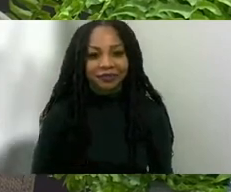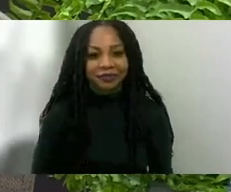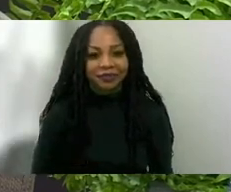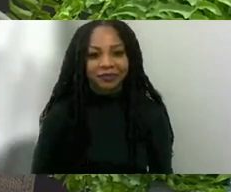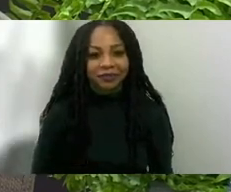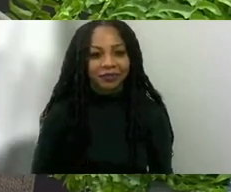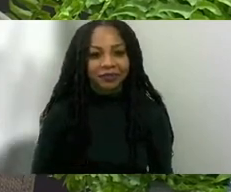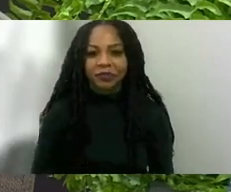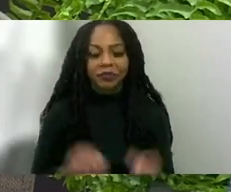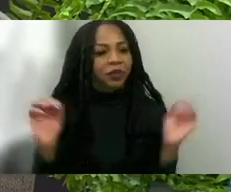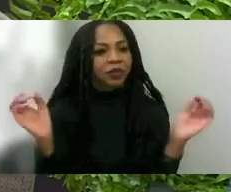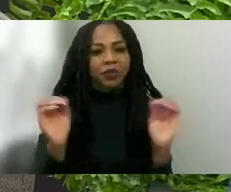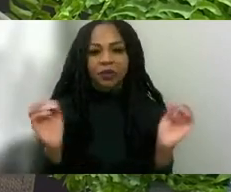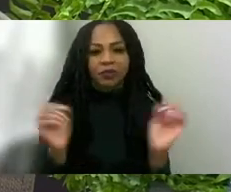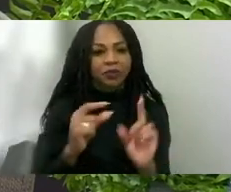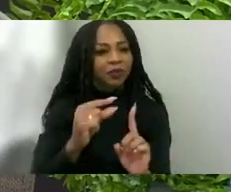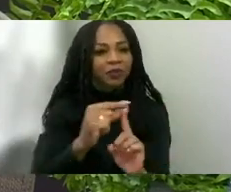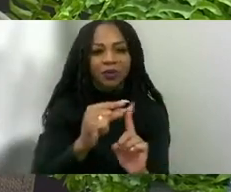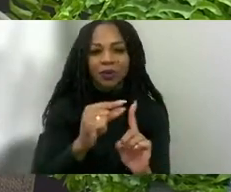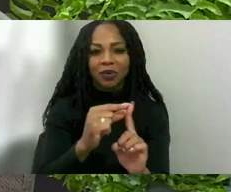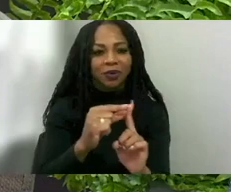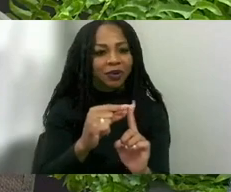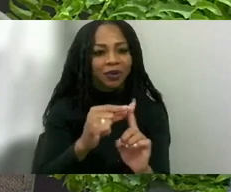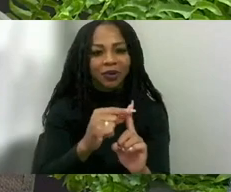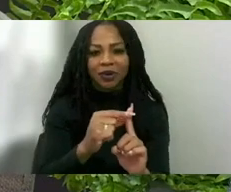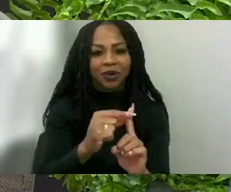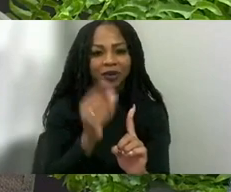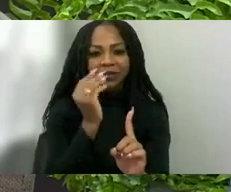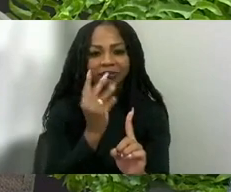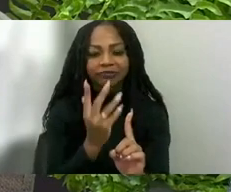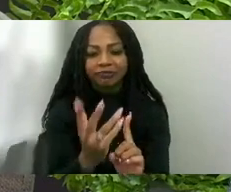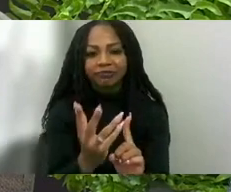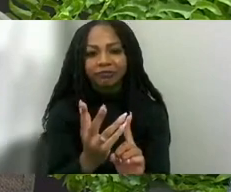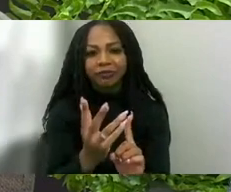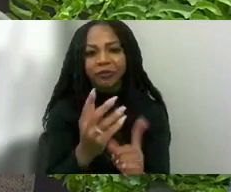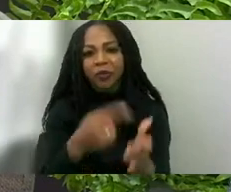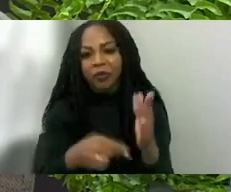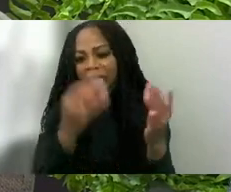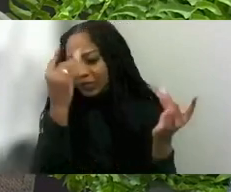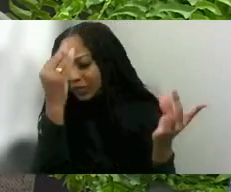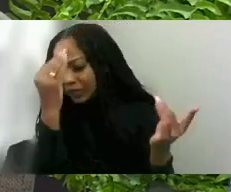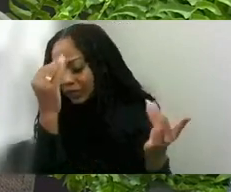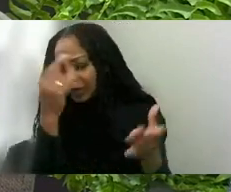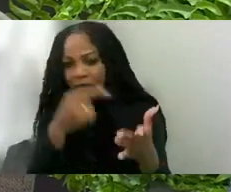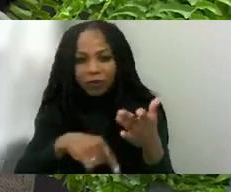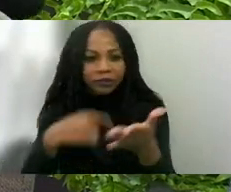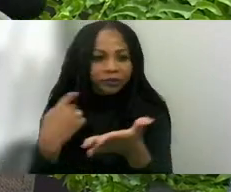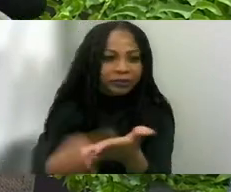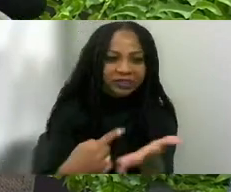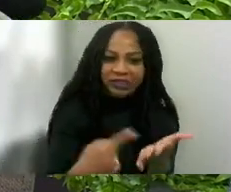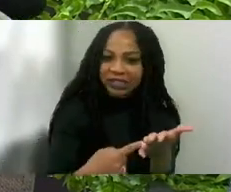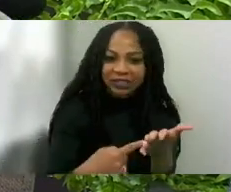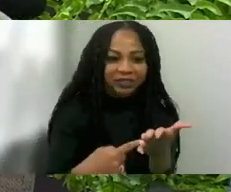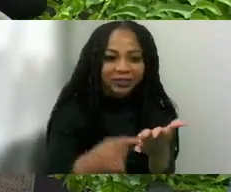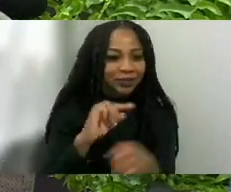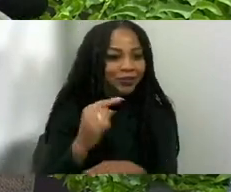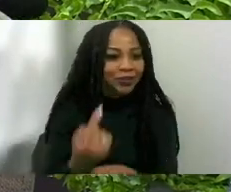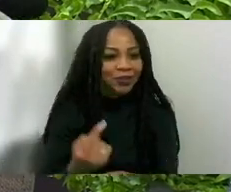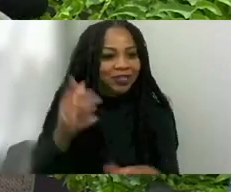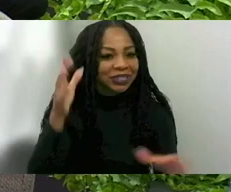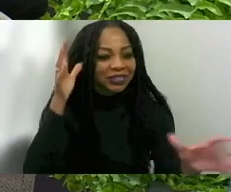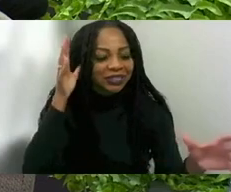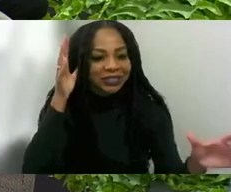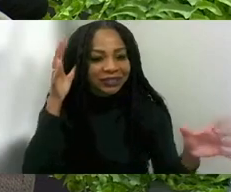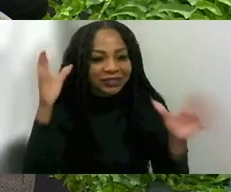There's no words to tell you what to think about or what to talk about. Mm-hmm. It is sound that was